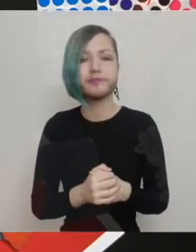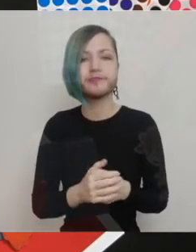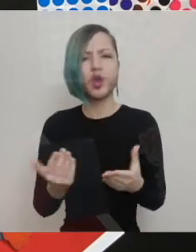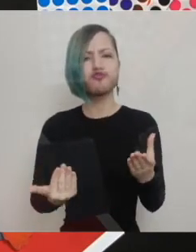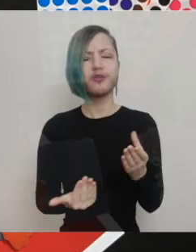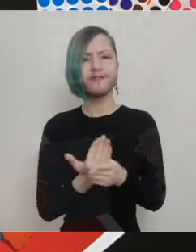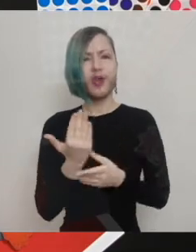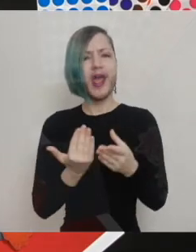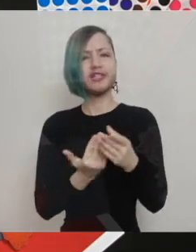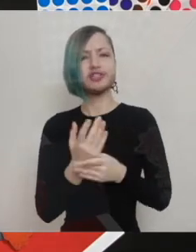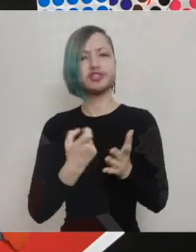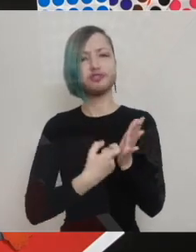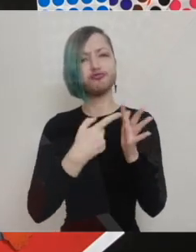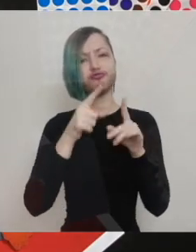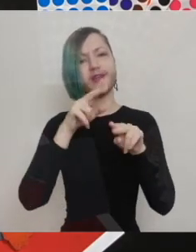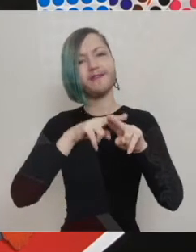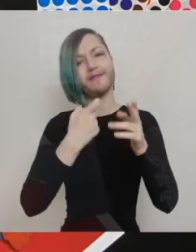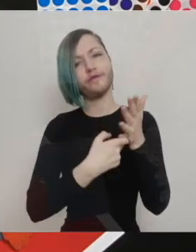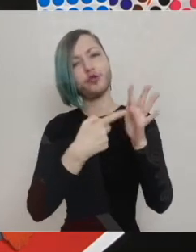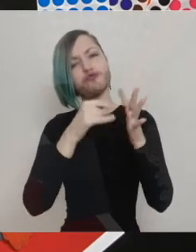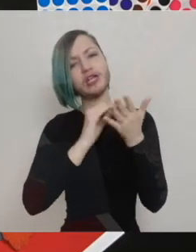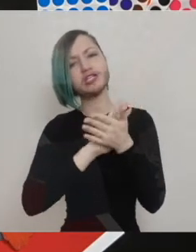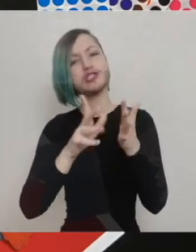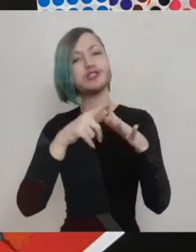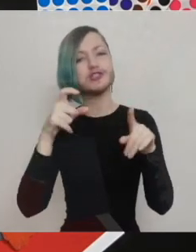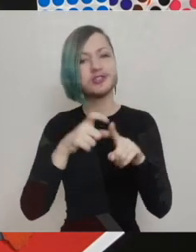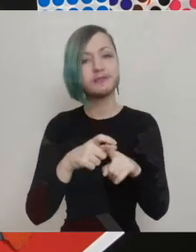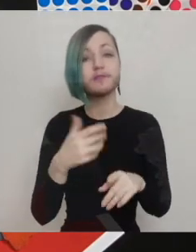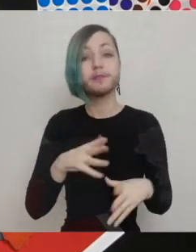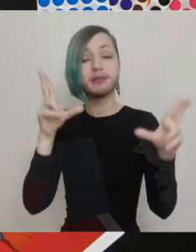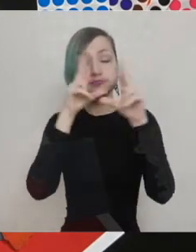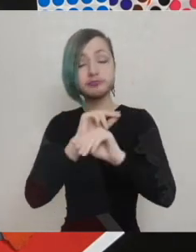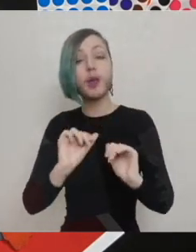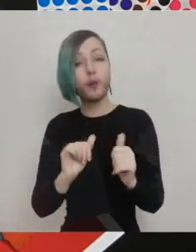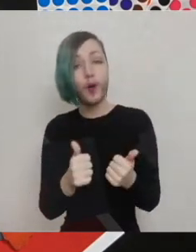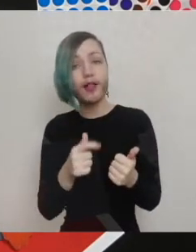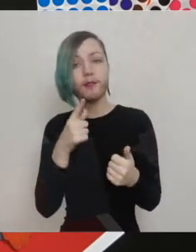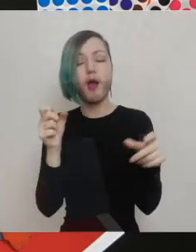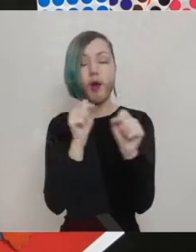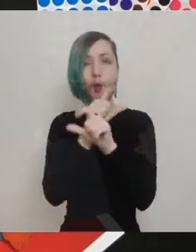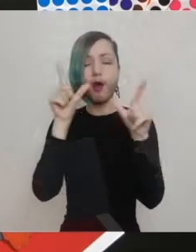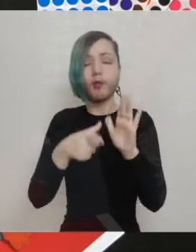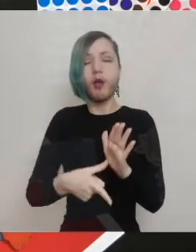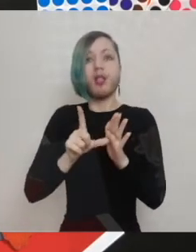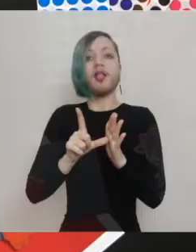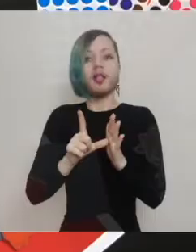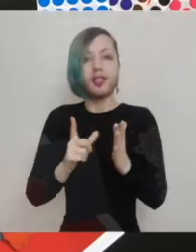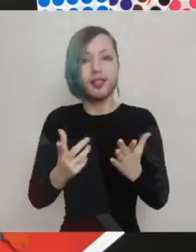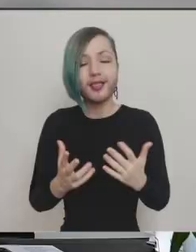refreshed. I had quite a good night's sleep, but I woke up super early